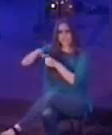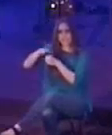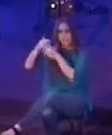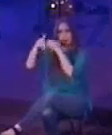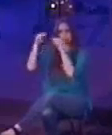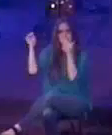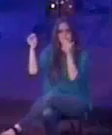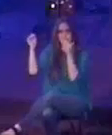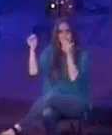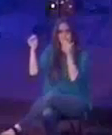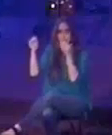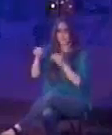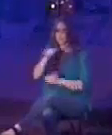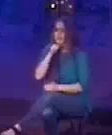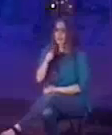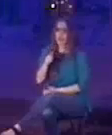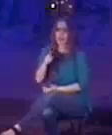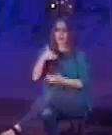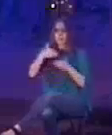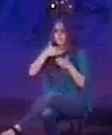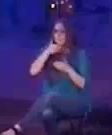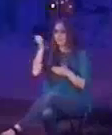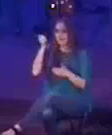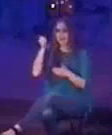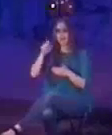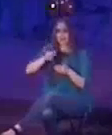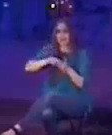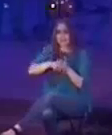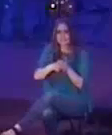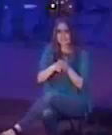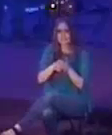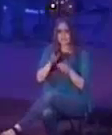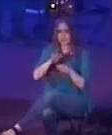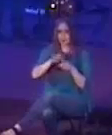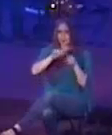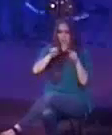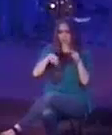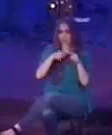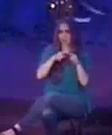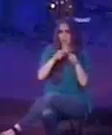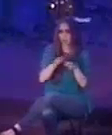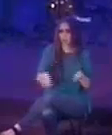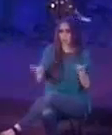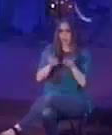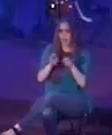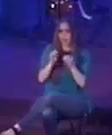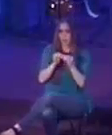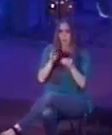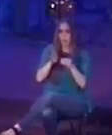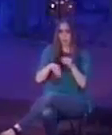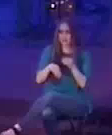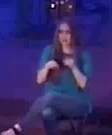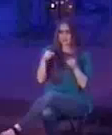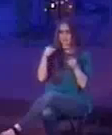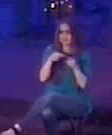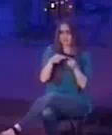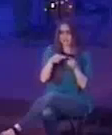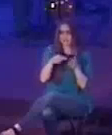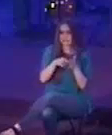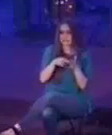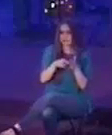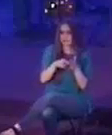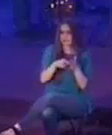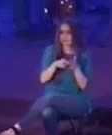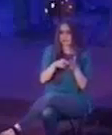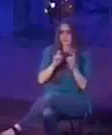And there isn't a better key. There isn't a key on this key ring worth more than this one to give somebody.